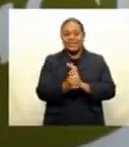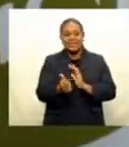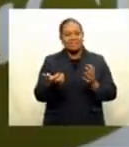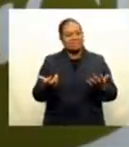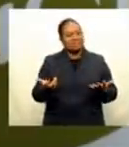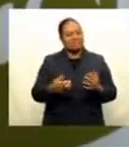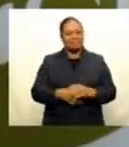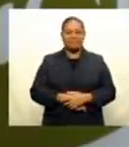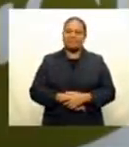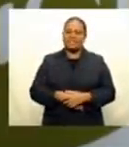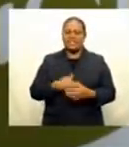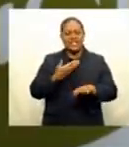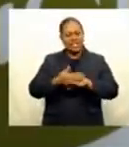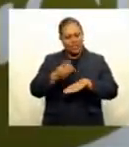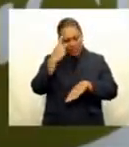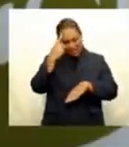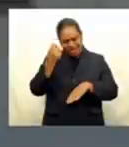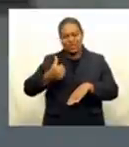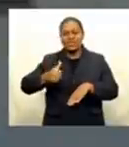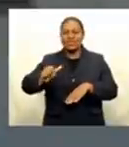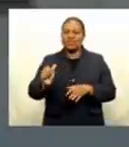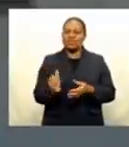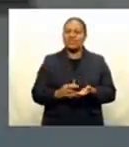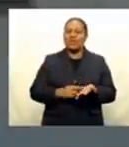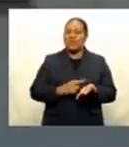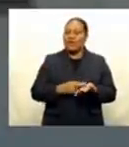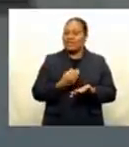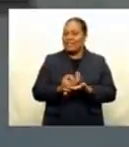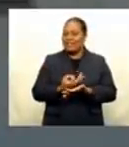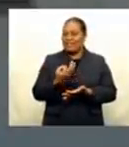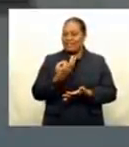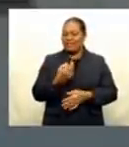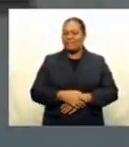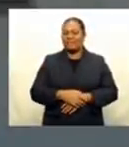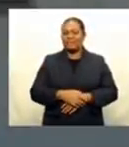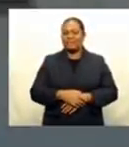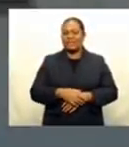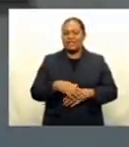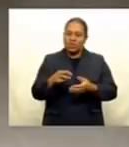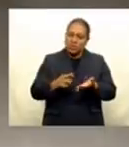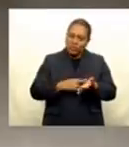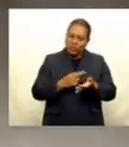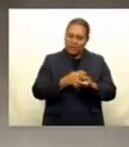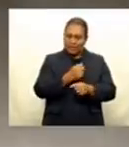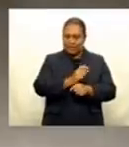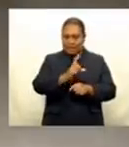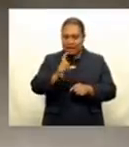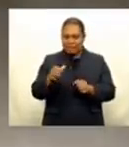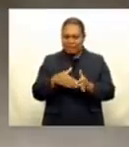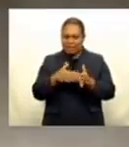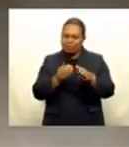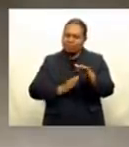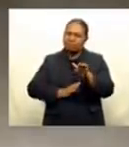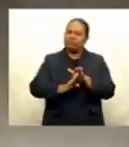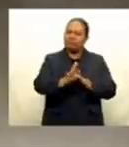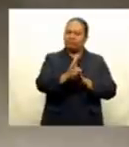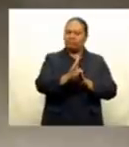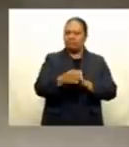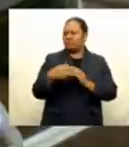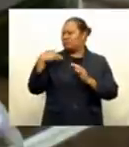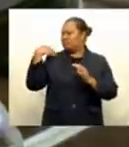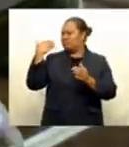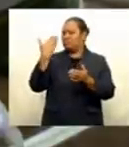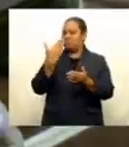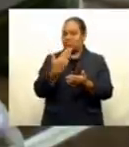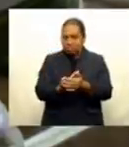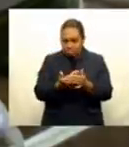come up with new ideas of using rice flour. Fiji Rice Limited says rice production has increased over the years,